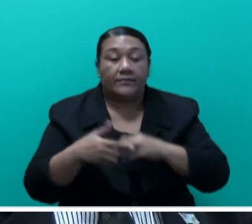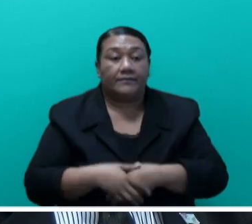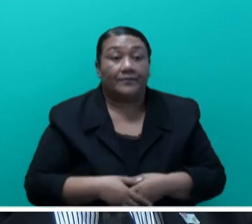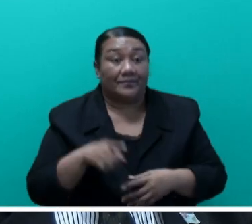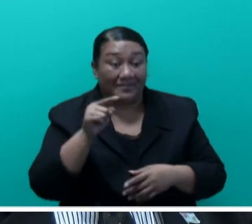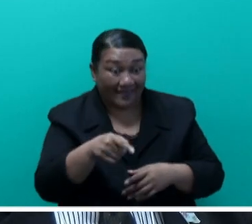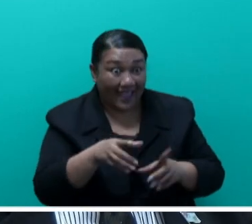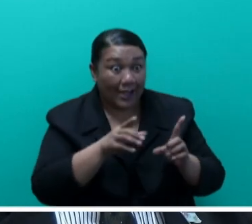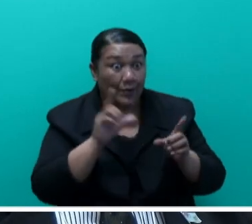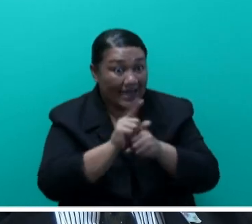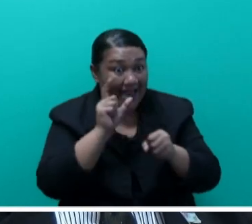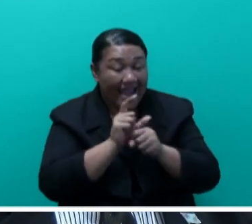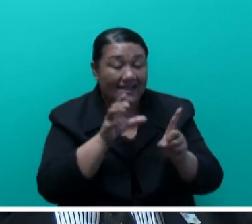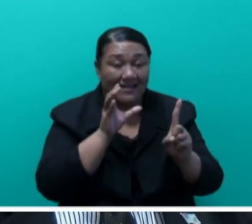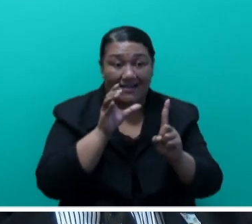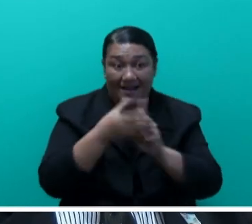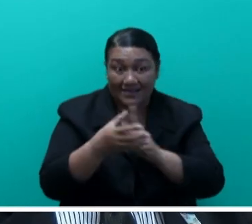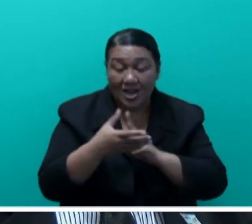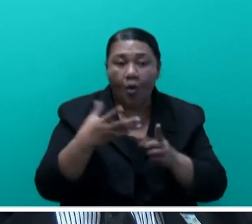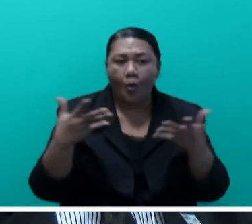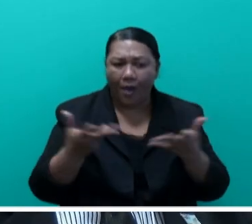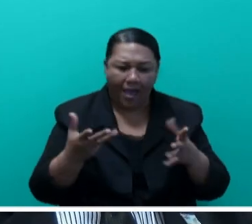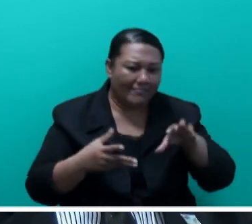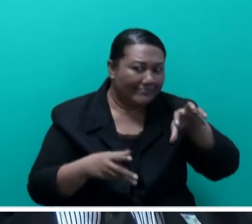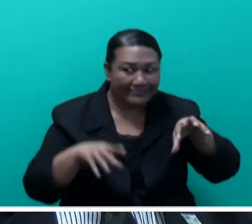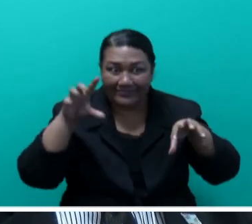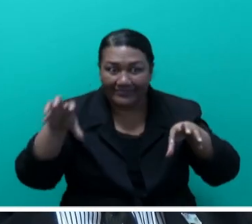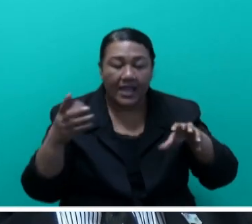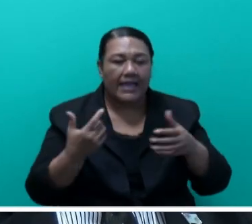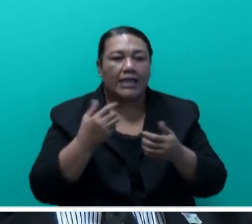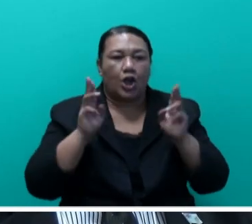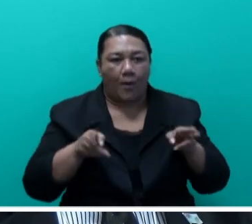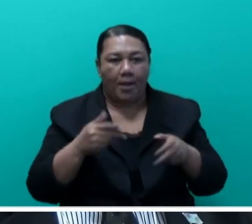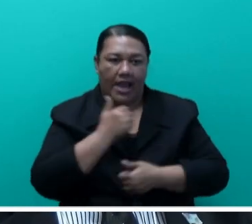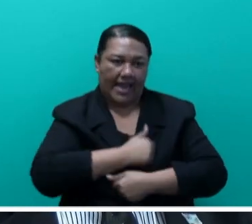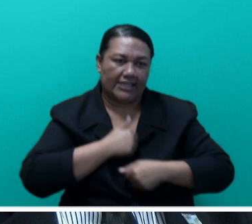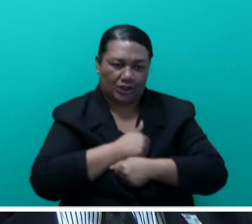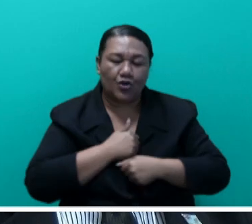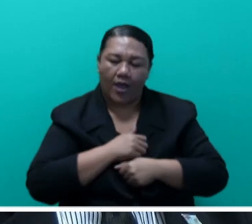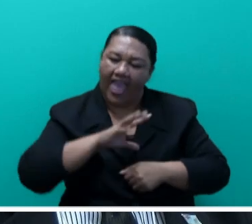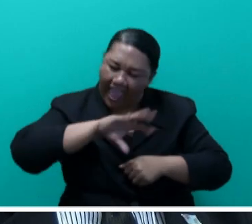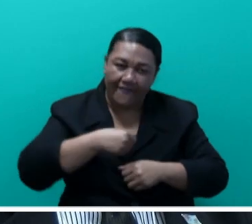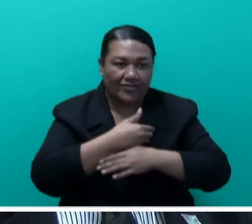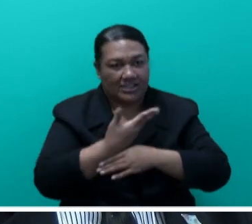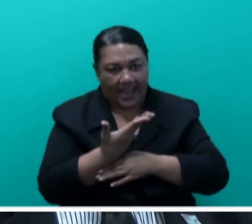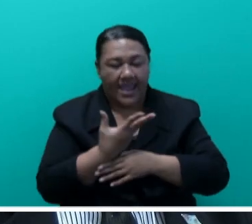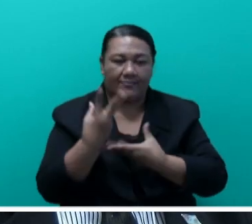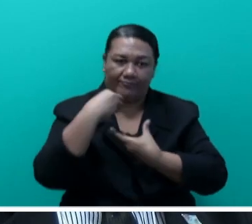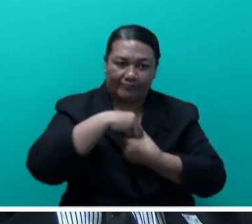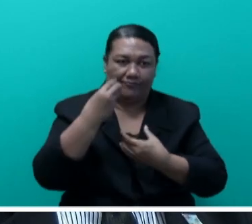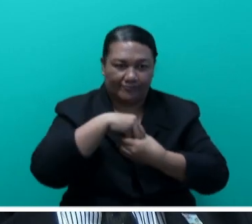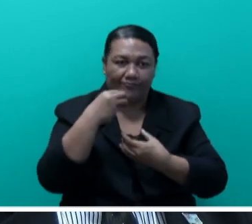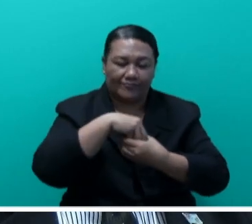where physical activity is seen as a normal and enjoyable part of daily life. This includes initiatives to